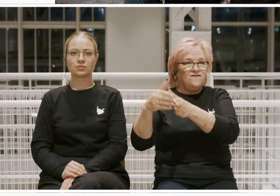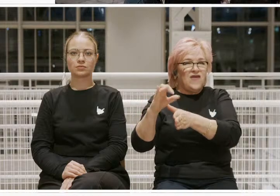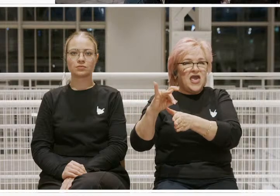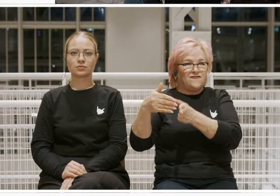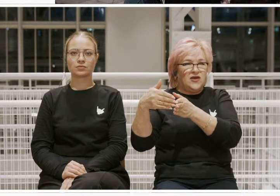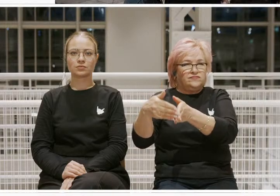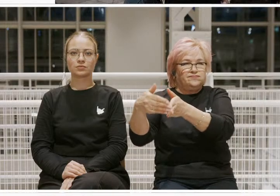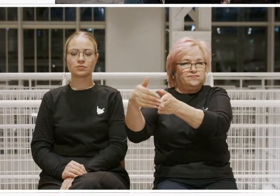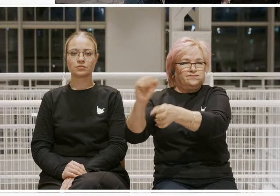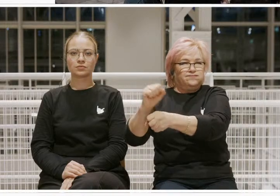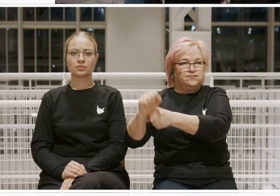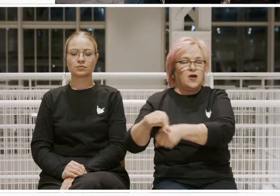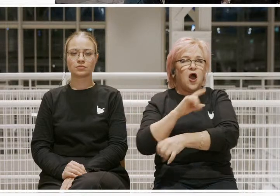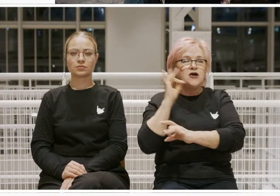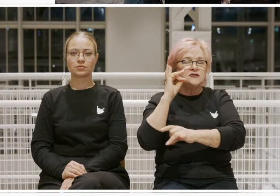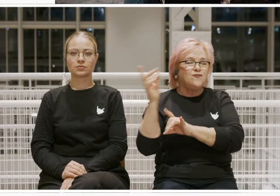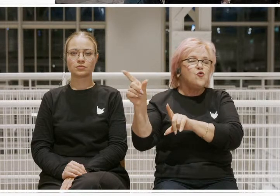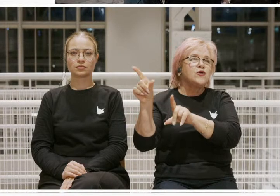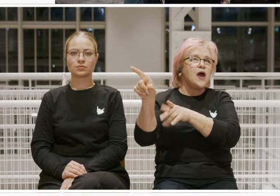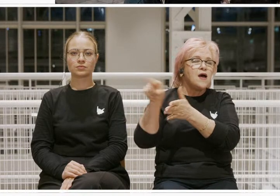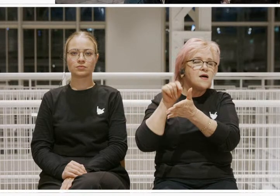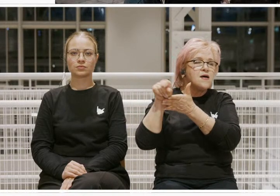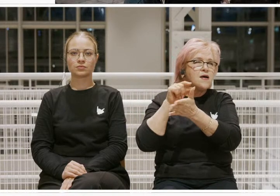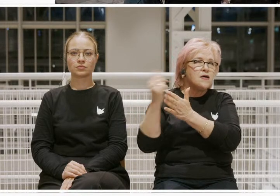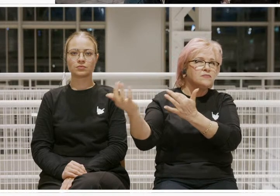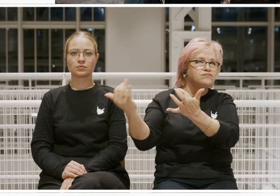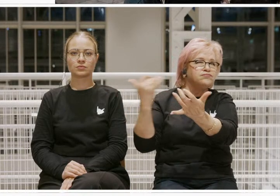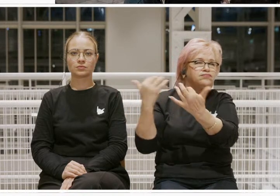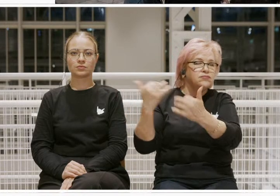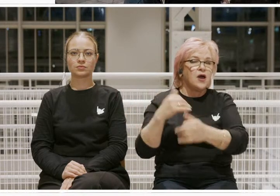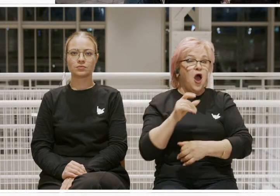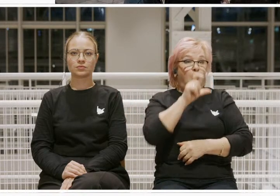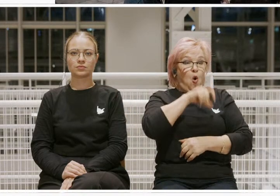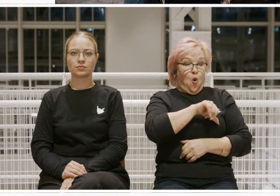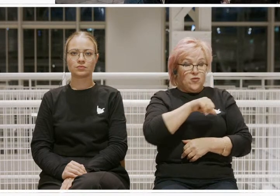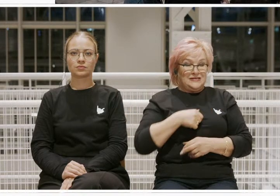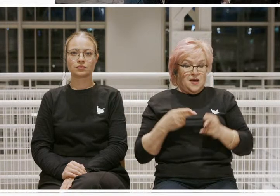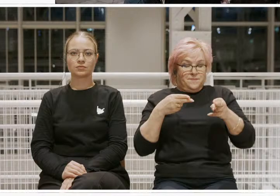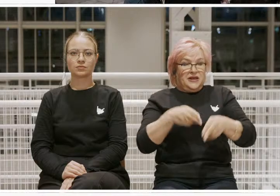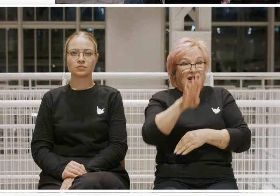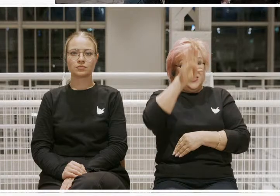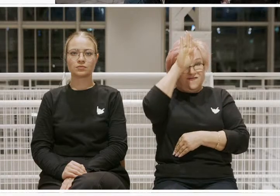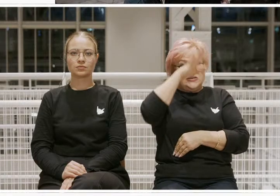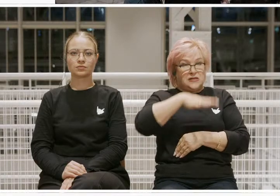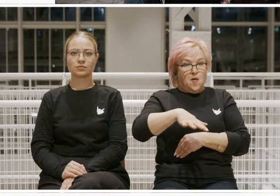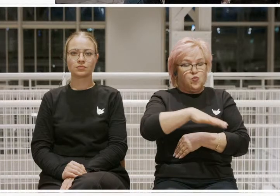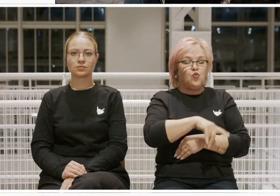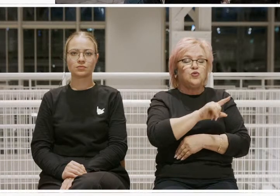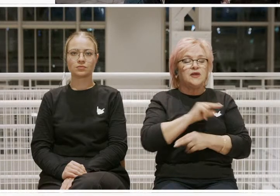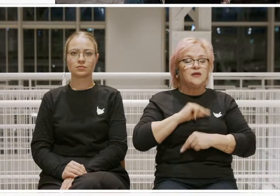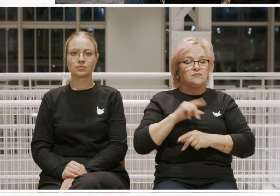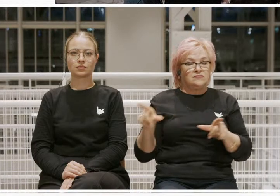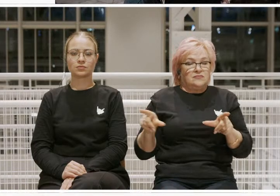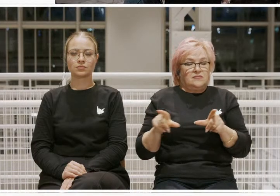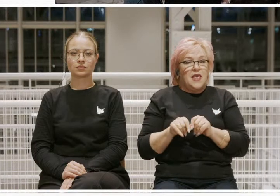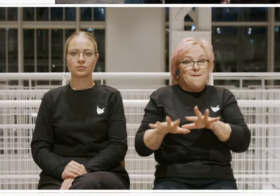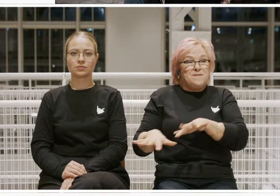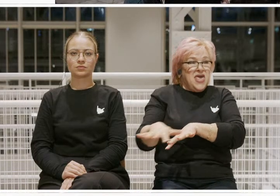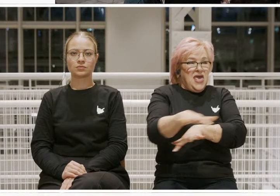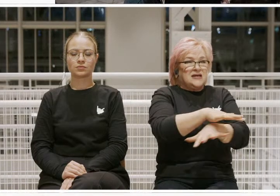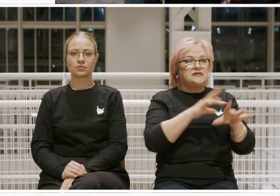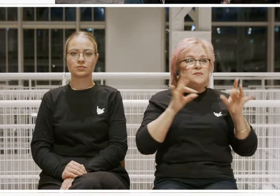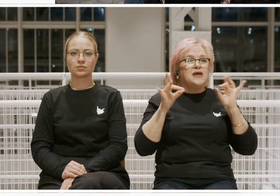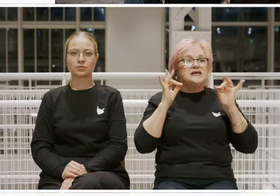to Istanbul and collaborated with local sound recordists to record the sounds